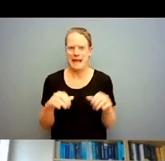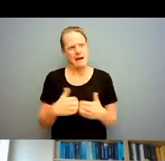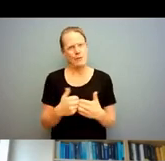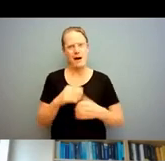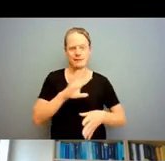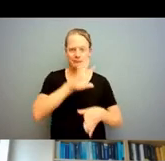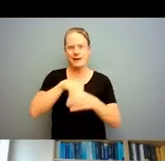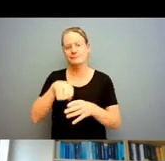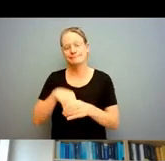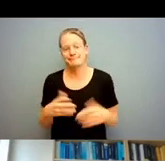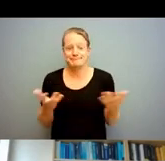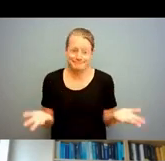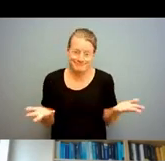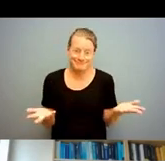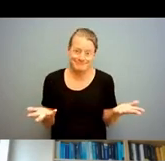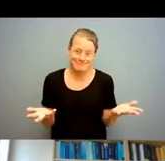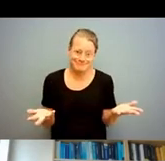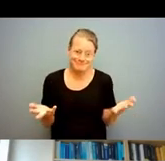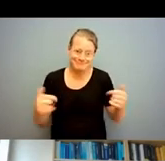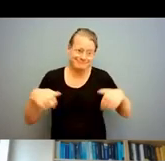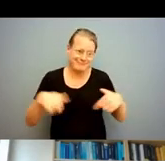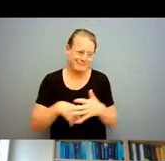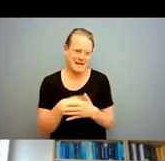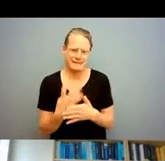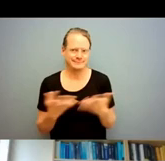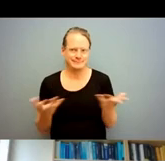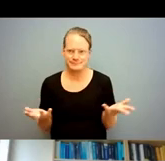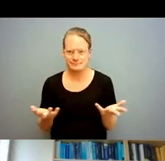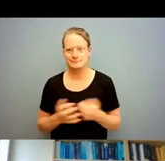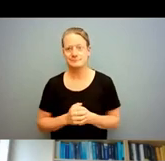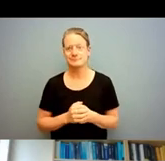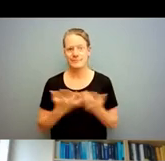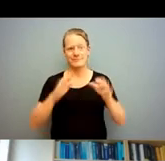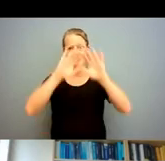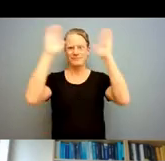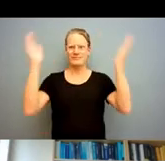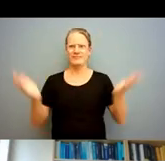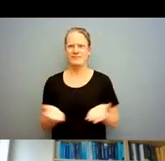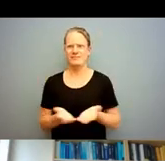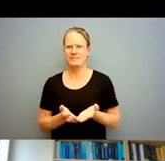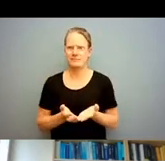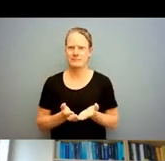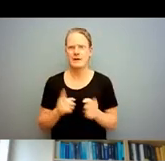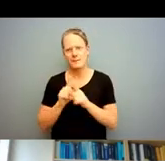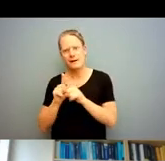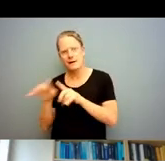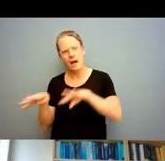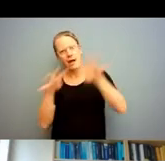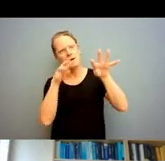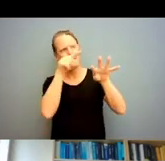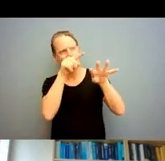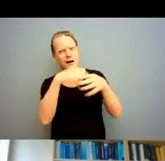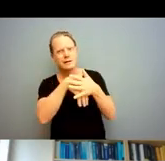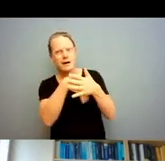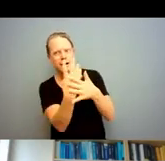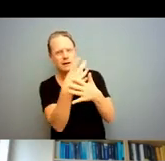countries in the world see the Nordic countries as really positive, supporting Indigenous peoples' rights,